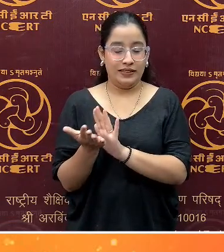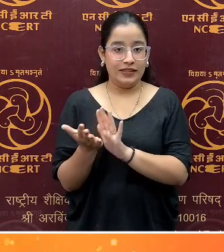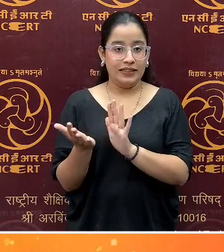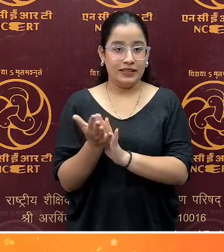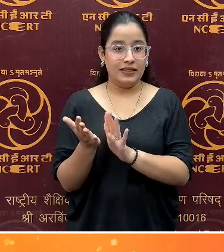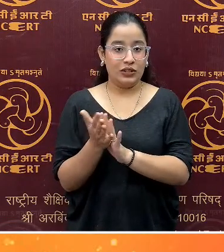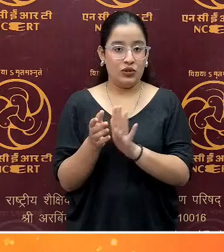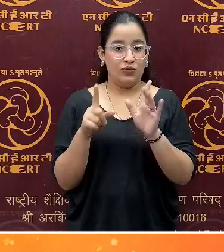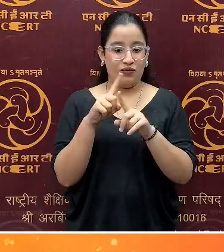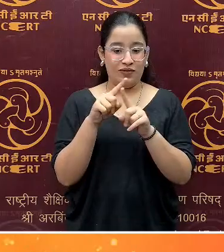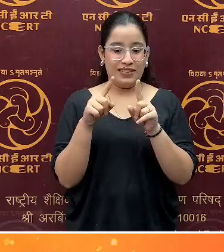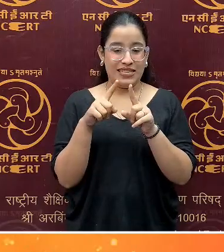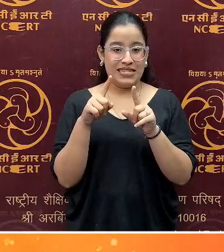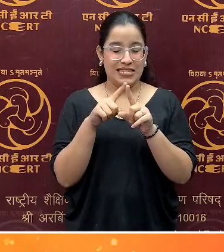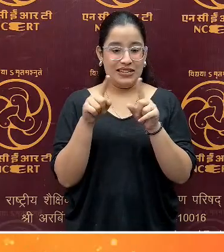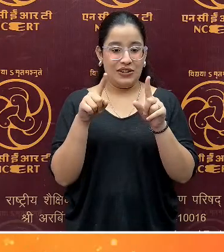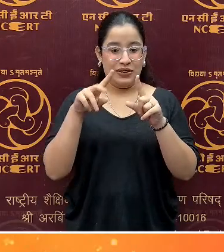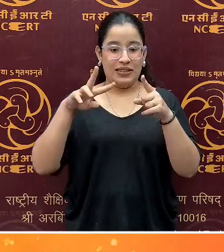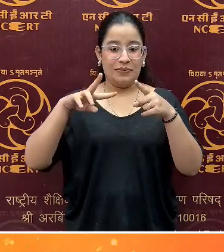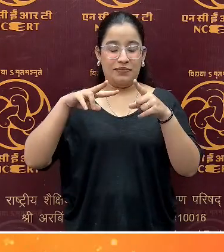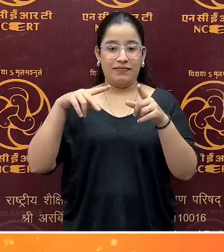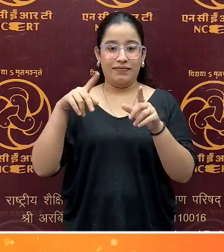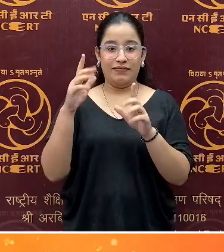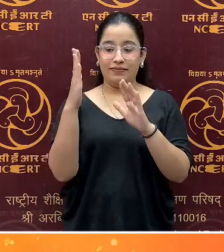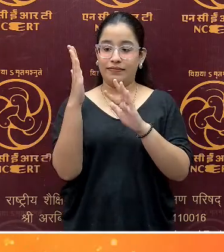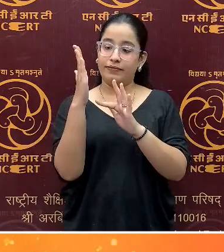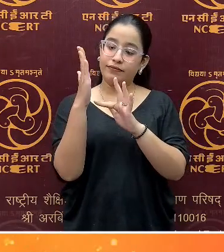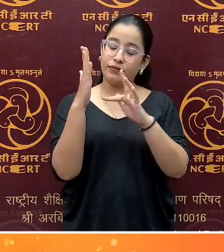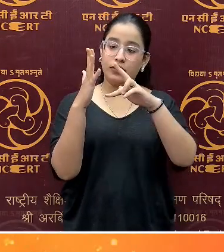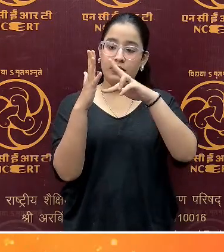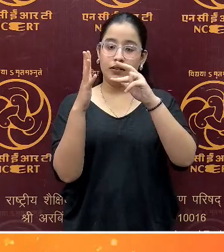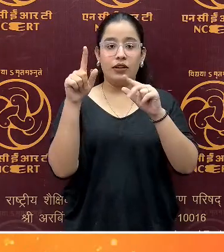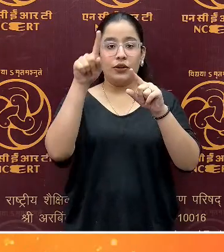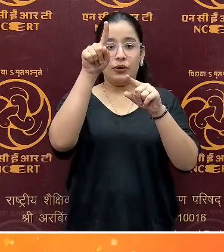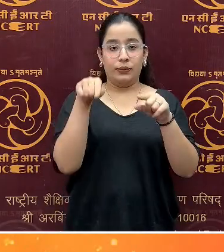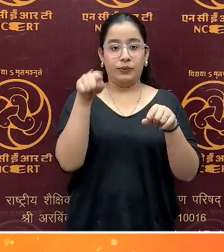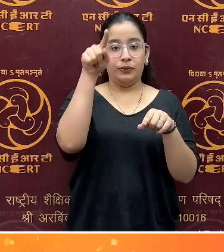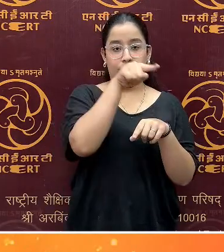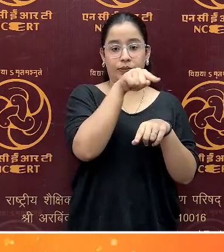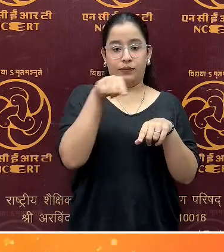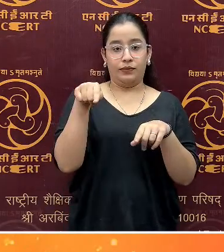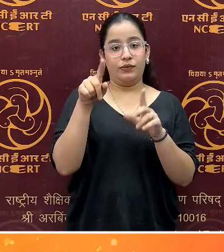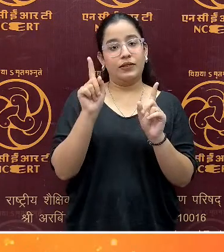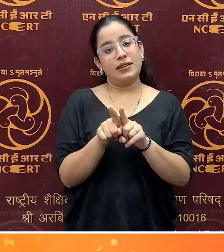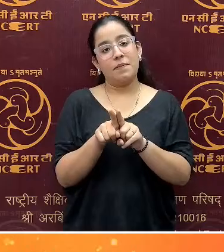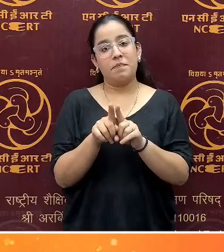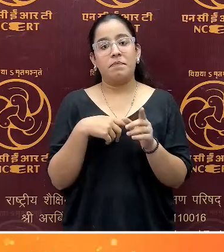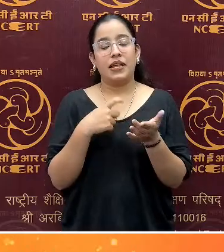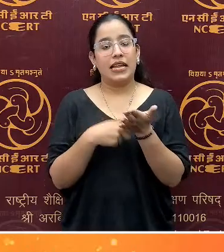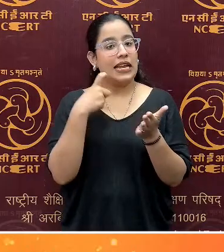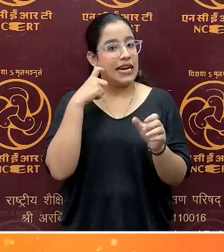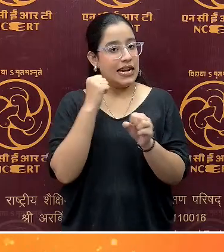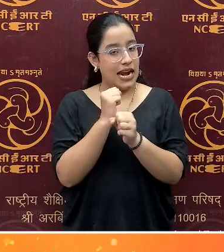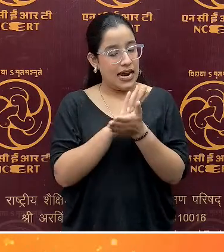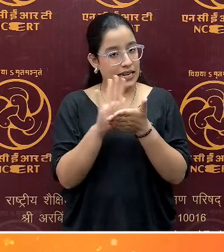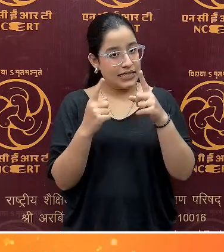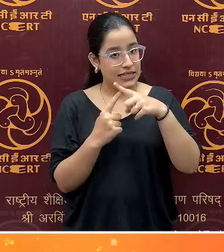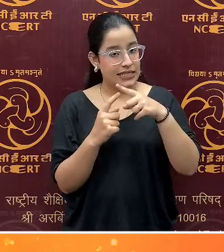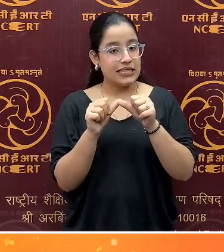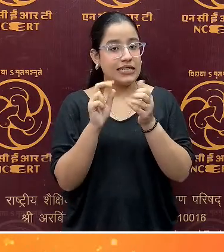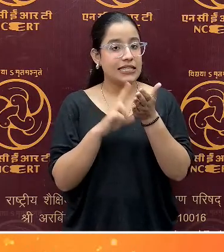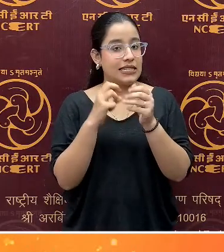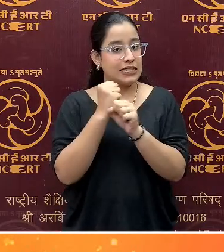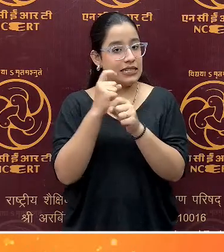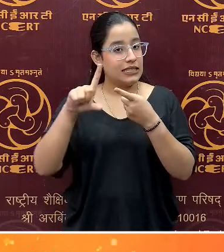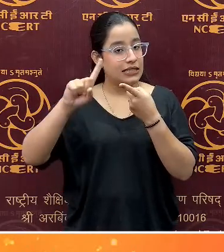It represents a right angle triangle. Right. So this is also right angle triangle. So it's a right angle triangle. So OP